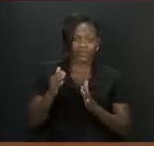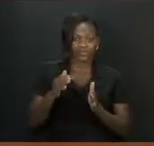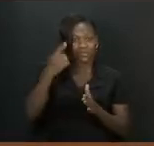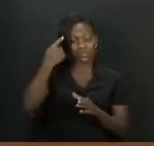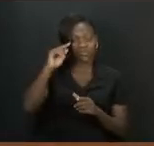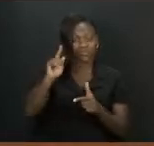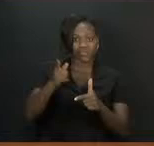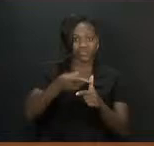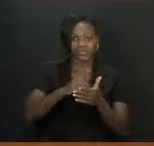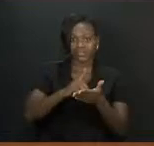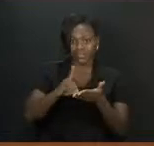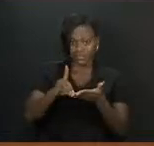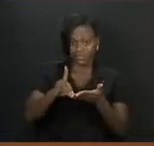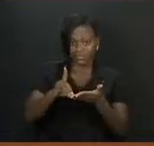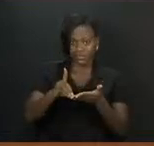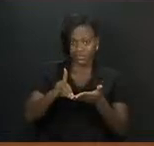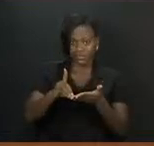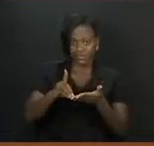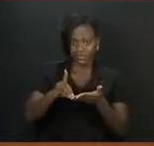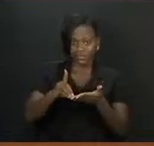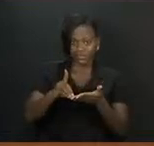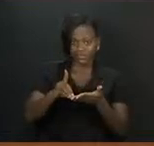for